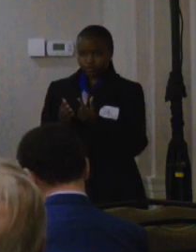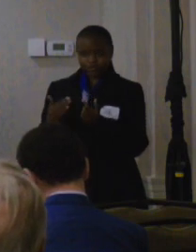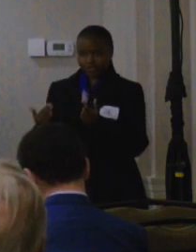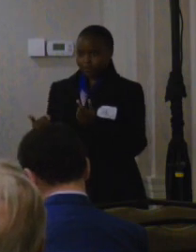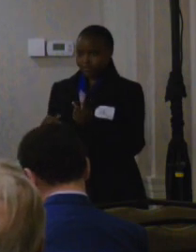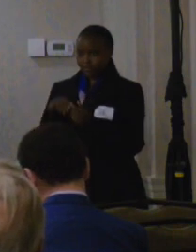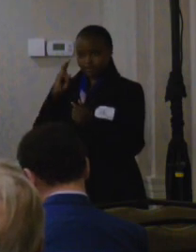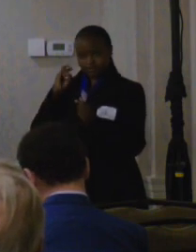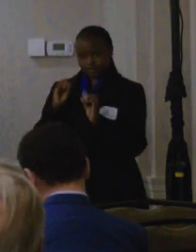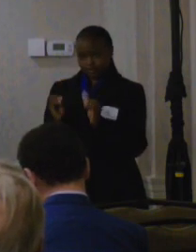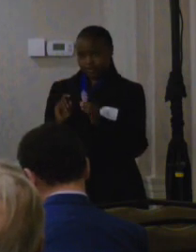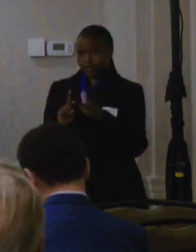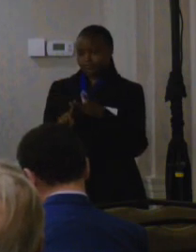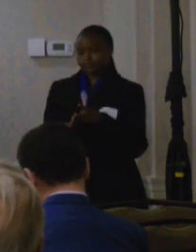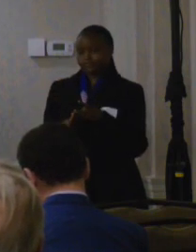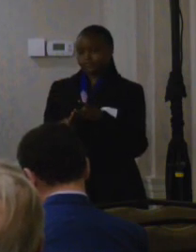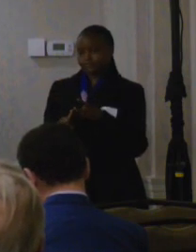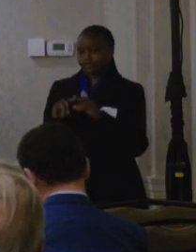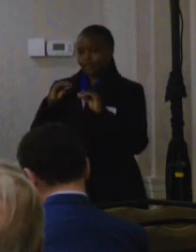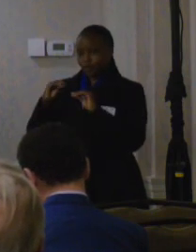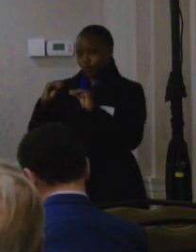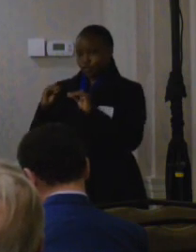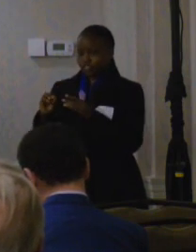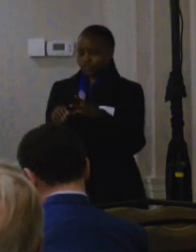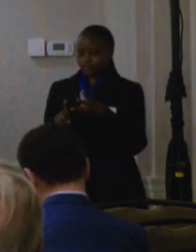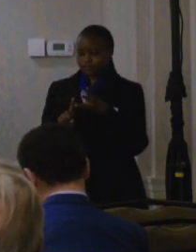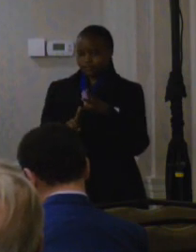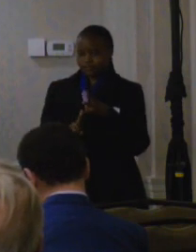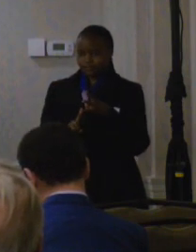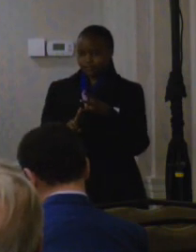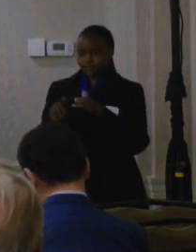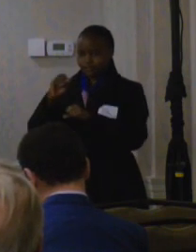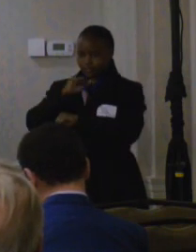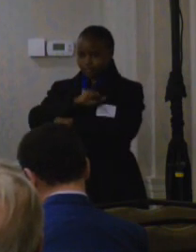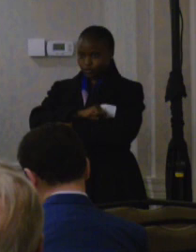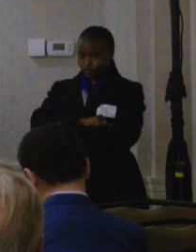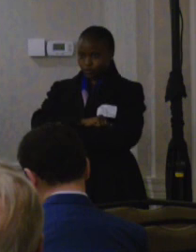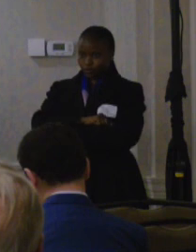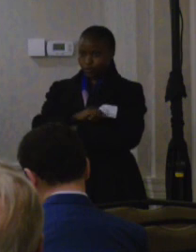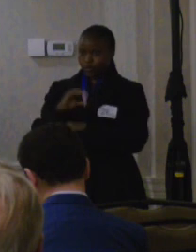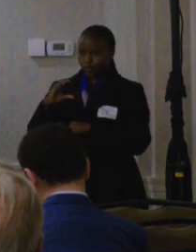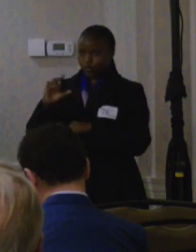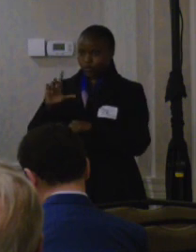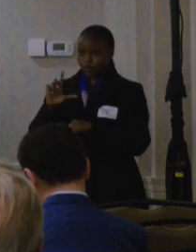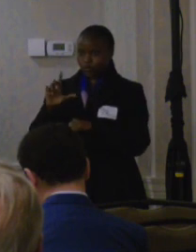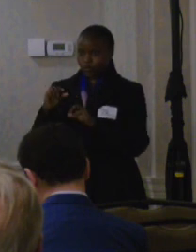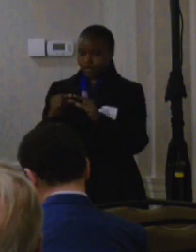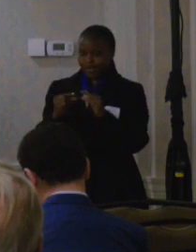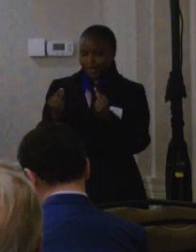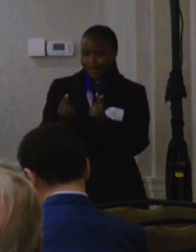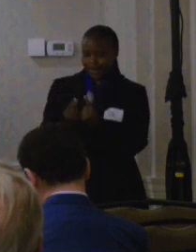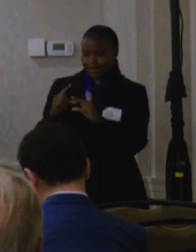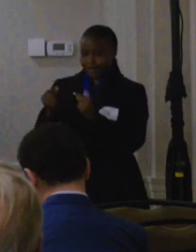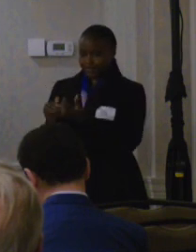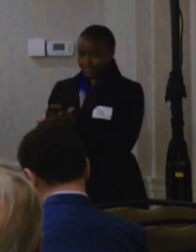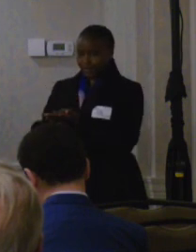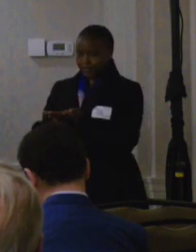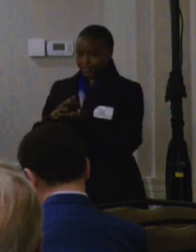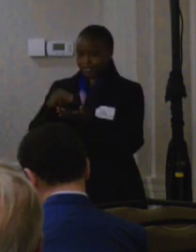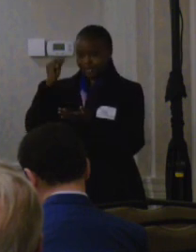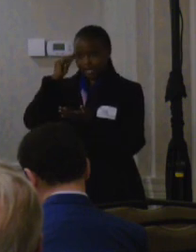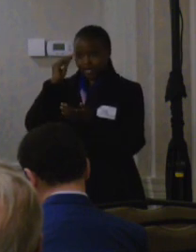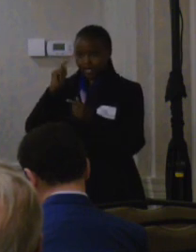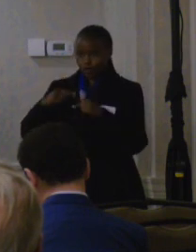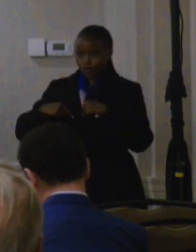one-on-one coaching, school or cluster-based learning, and self-study. It